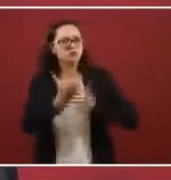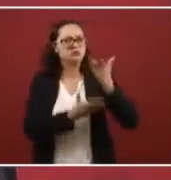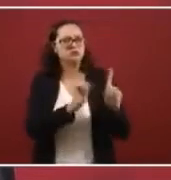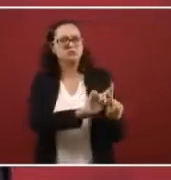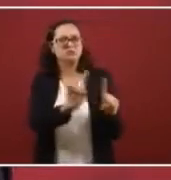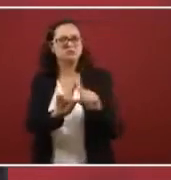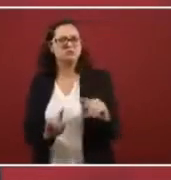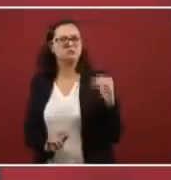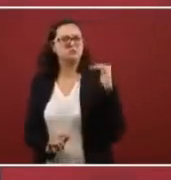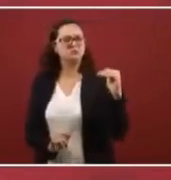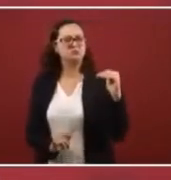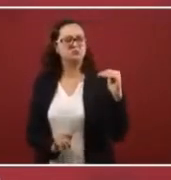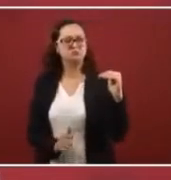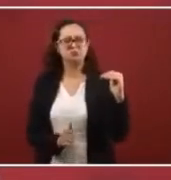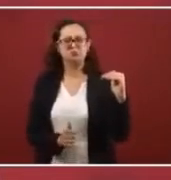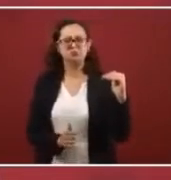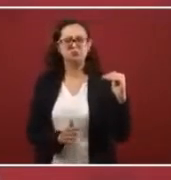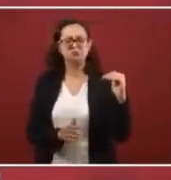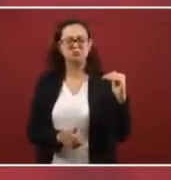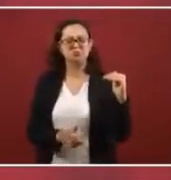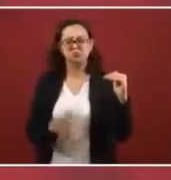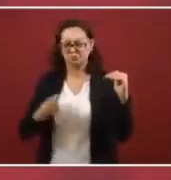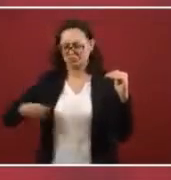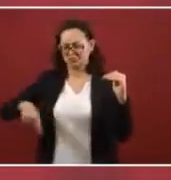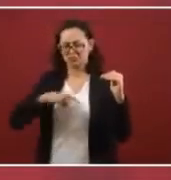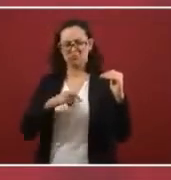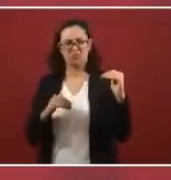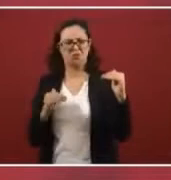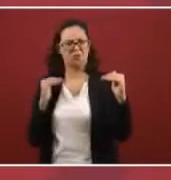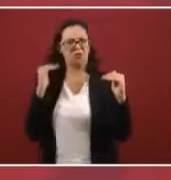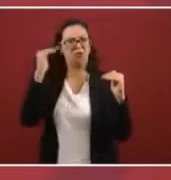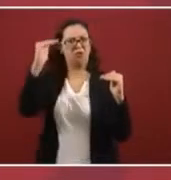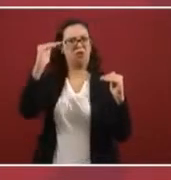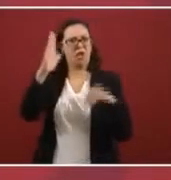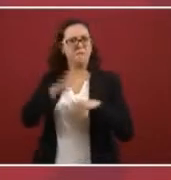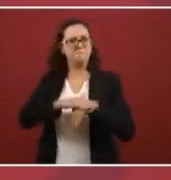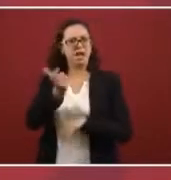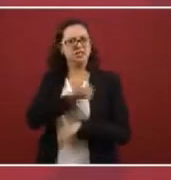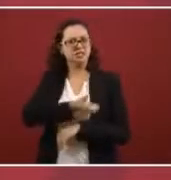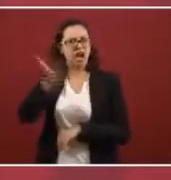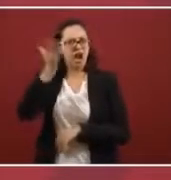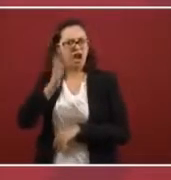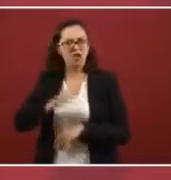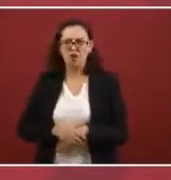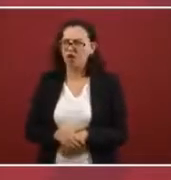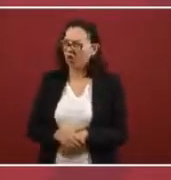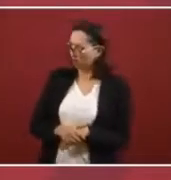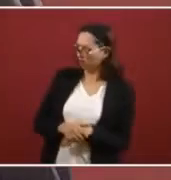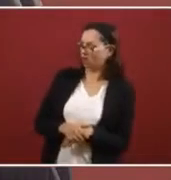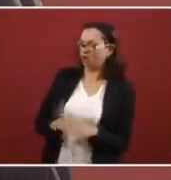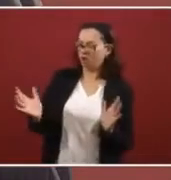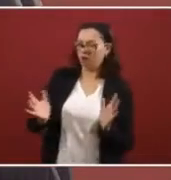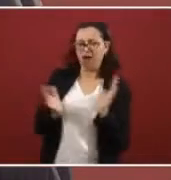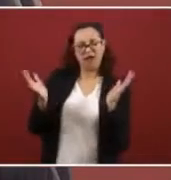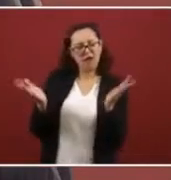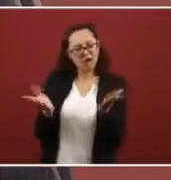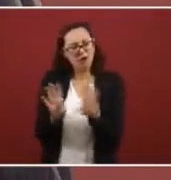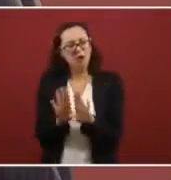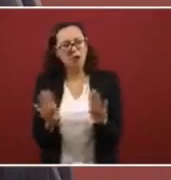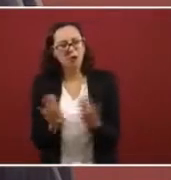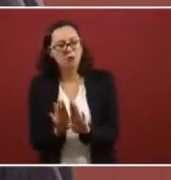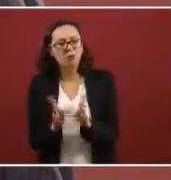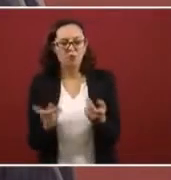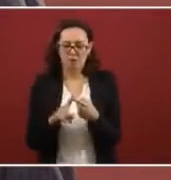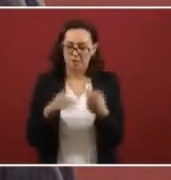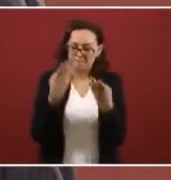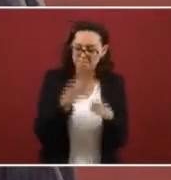for all the services from the banks due to the contracting of services